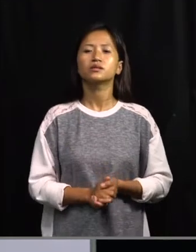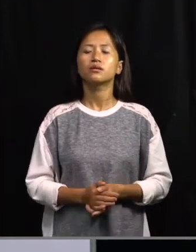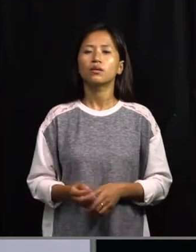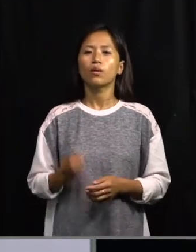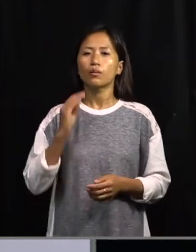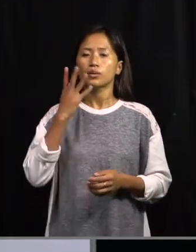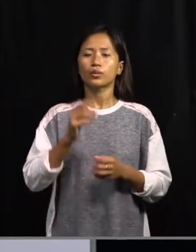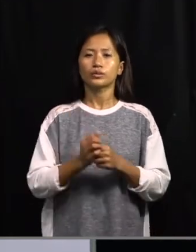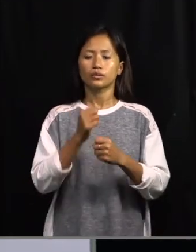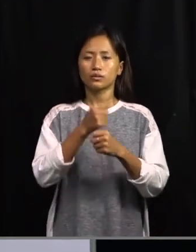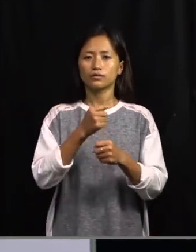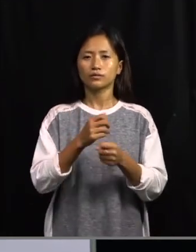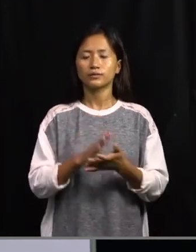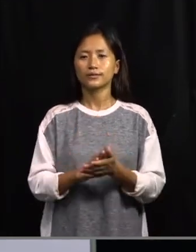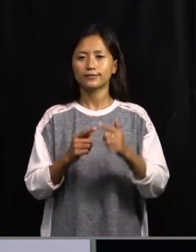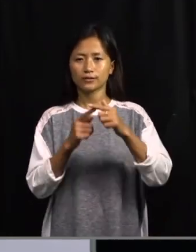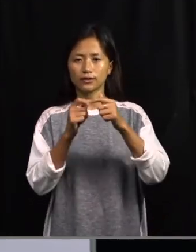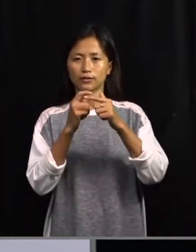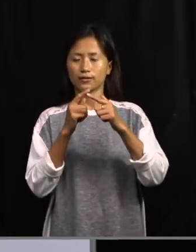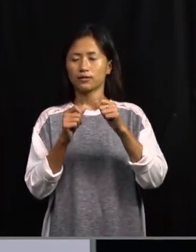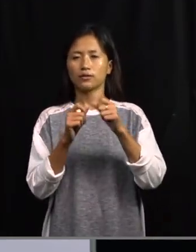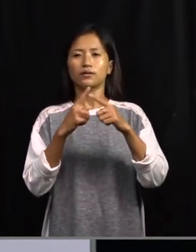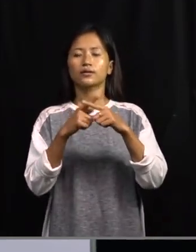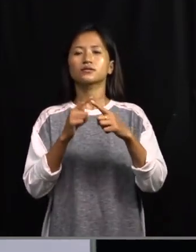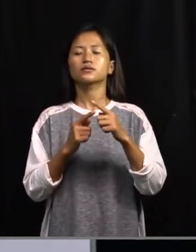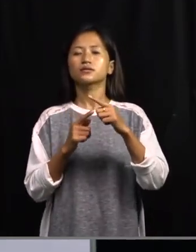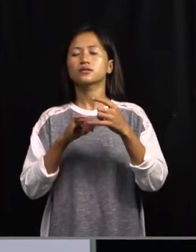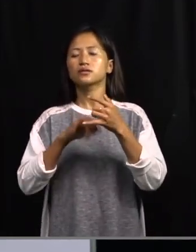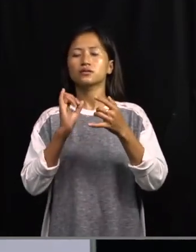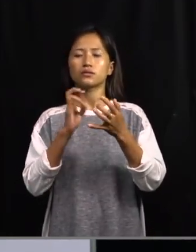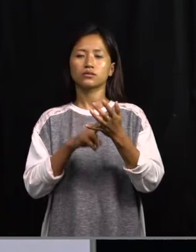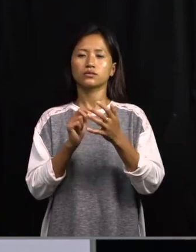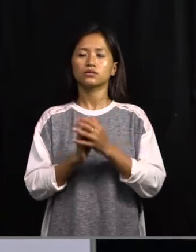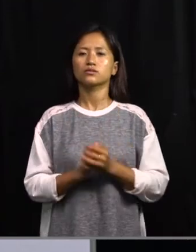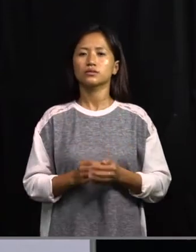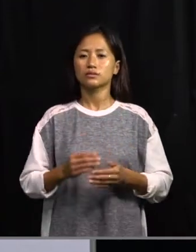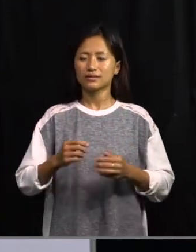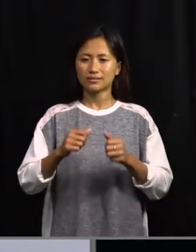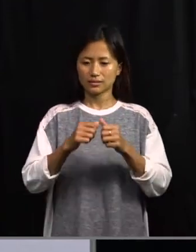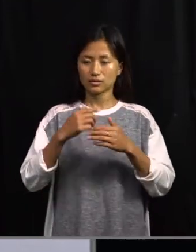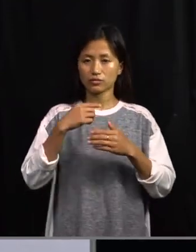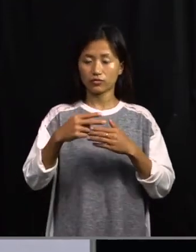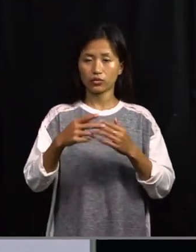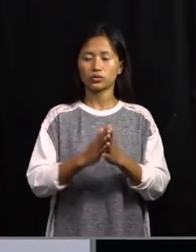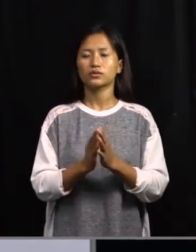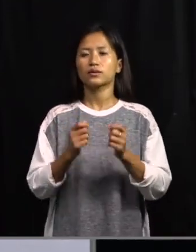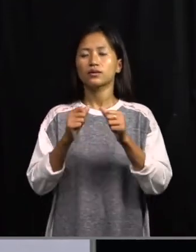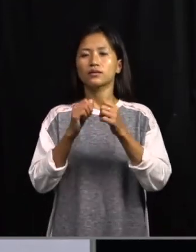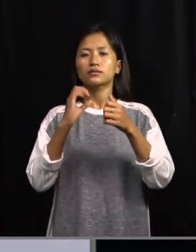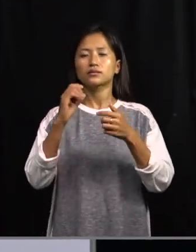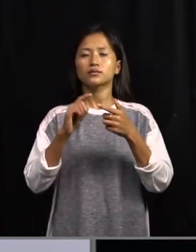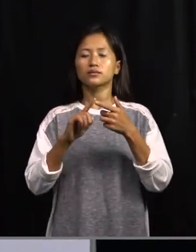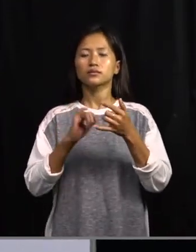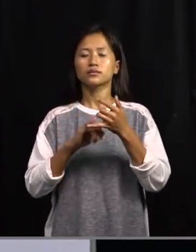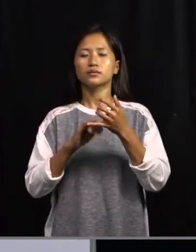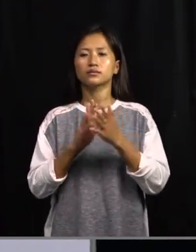government gets taxation from the people, they are also not reducing the assets of the government. So no creation